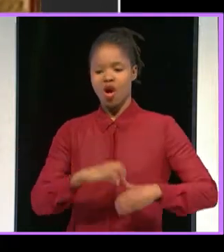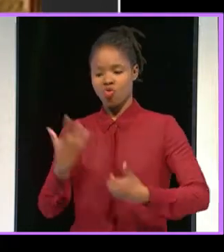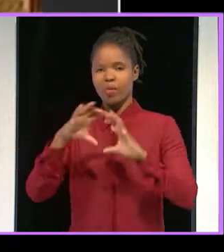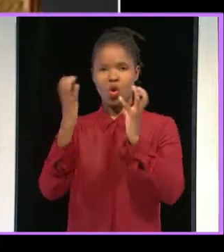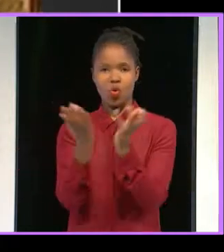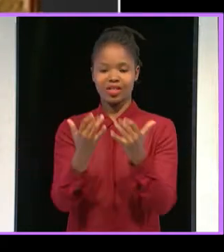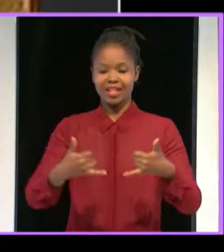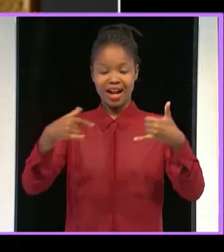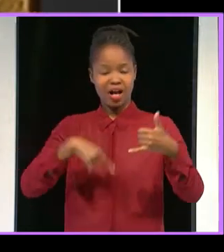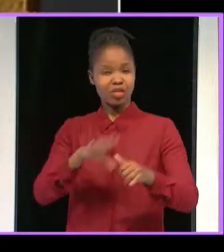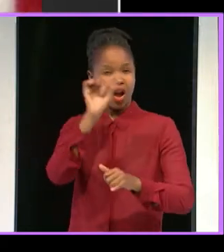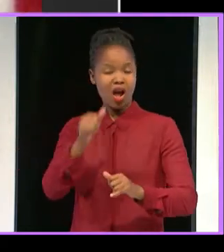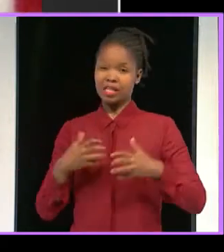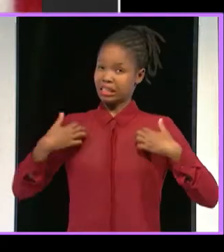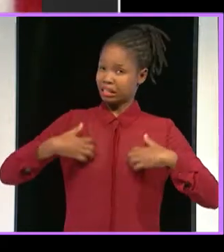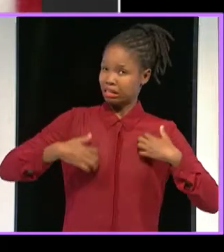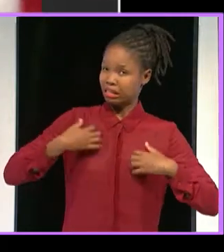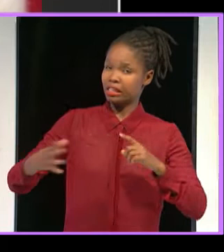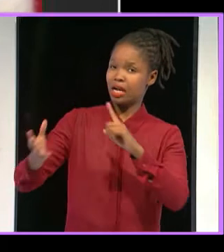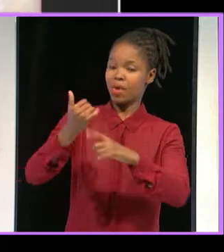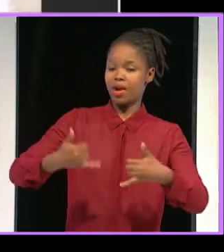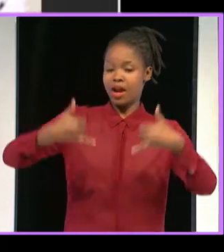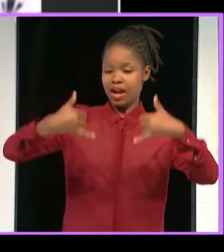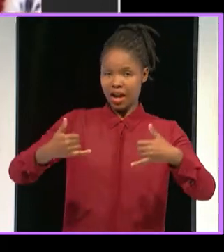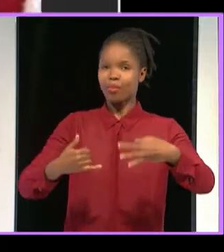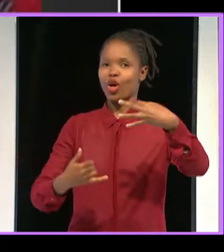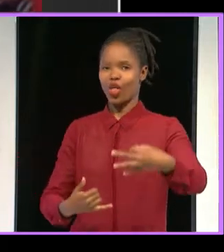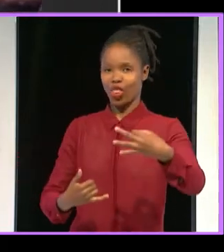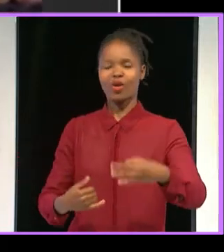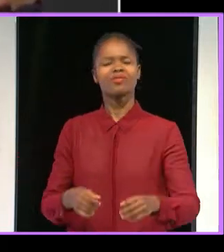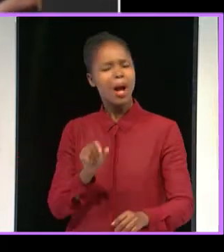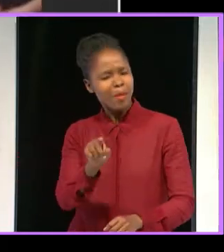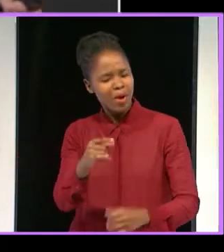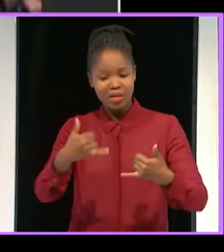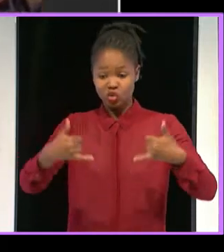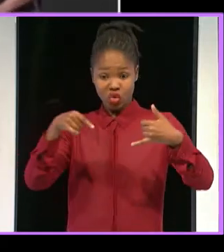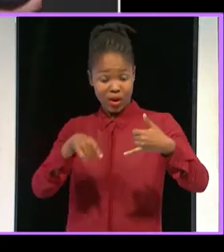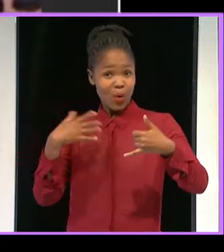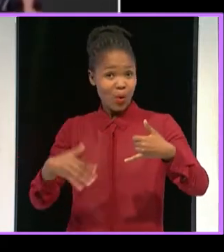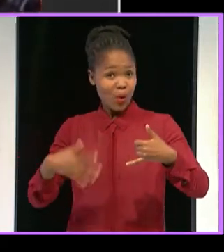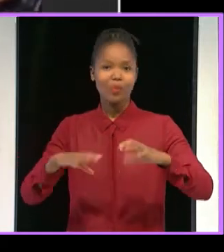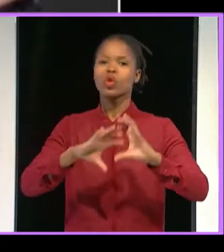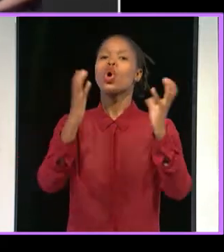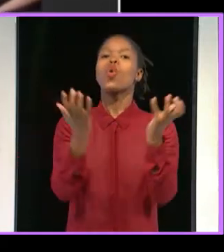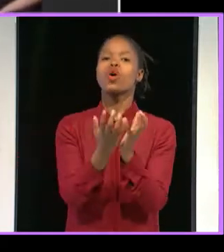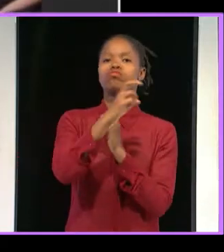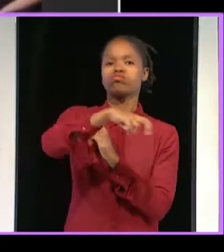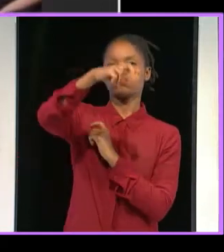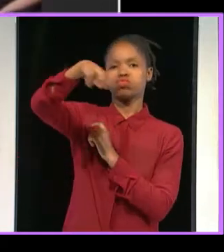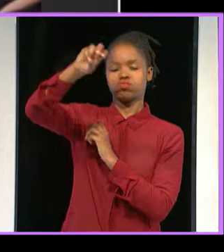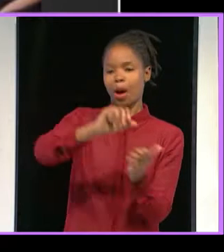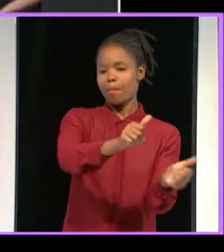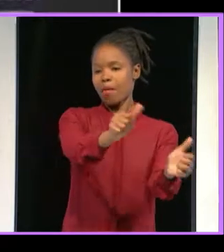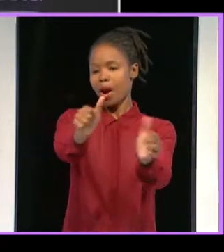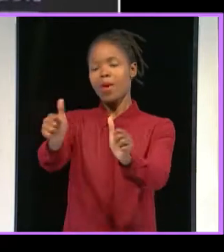where South Africa are aiming to win the Webb Ellis Cup for a third time. Speaking about the trophy, it's made its way around the world and is